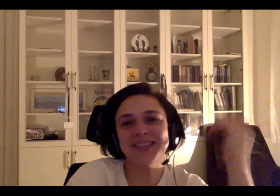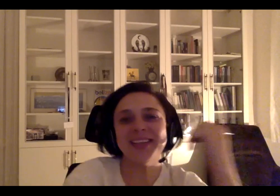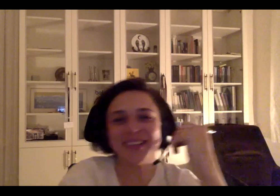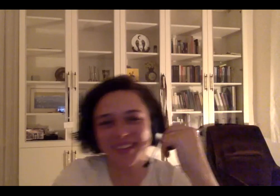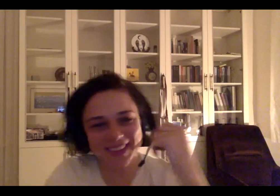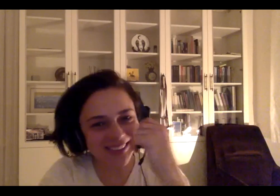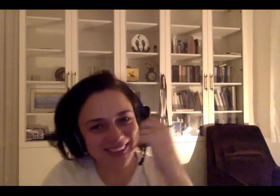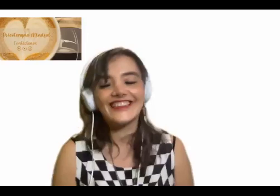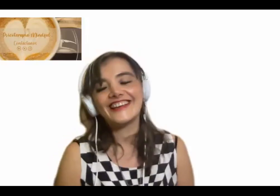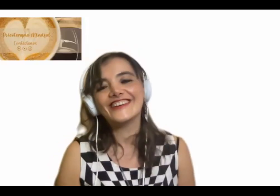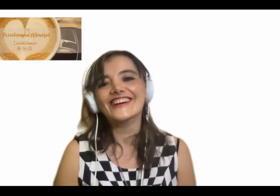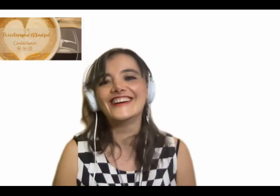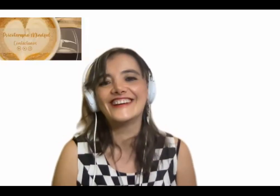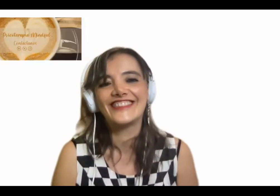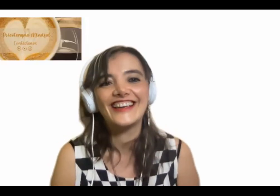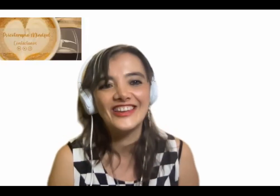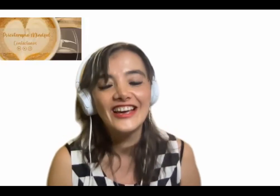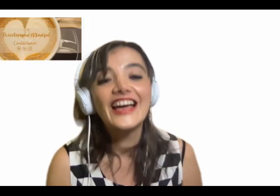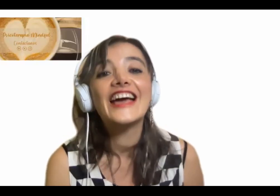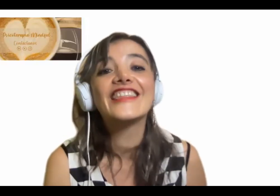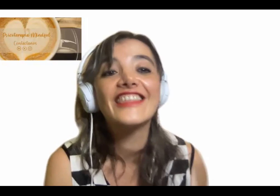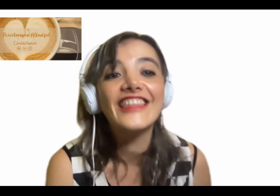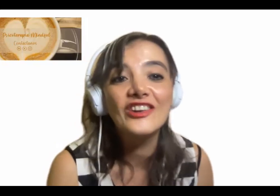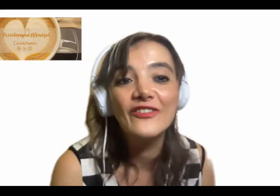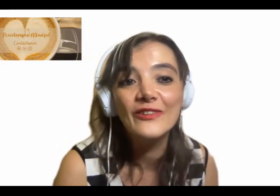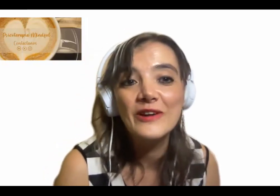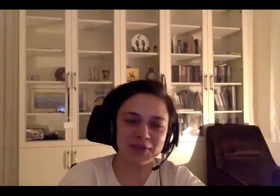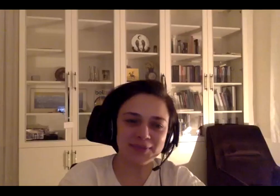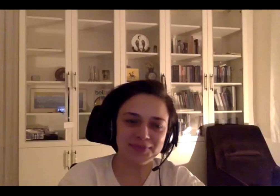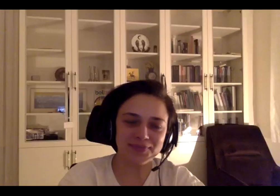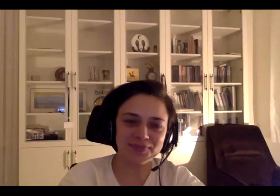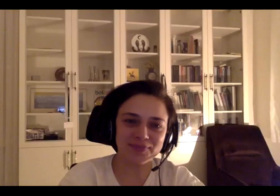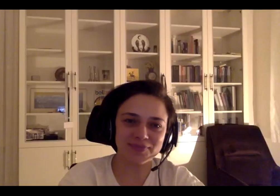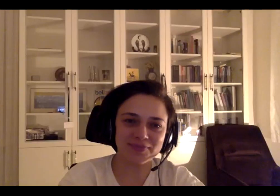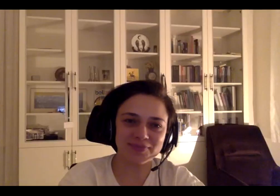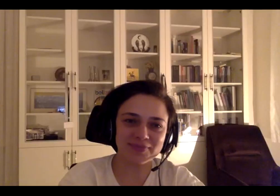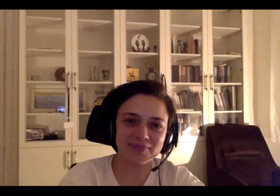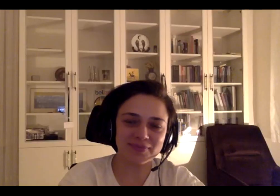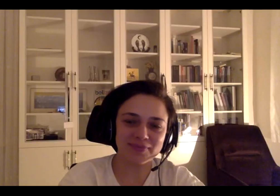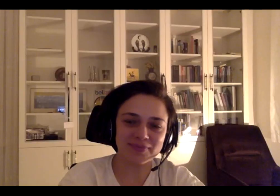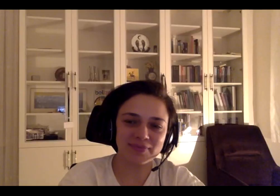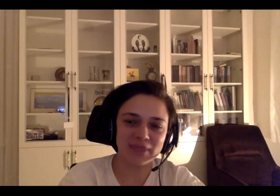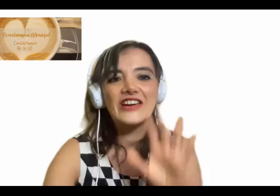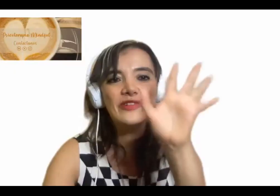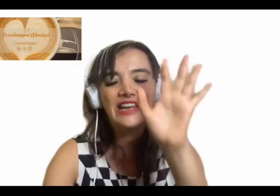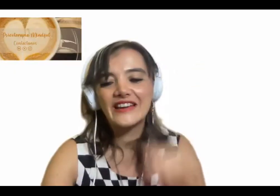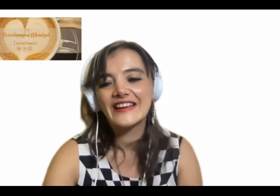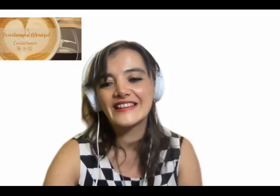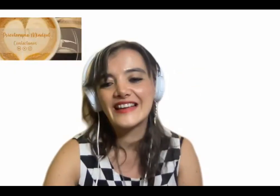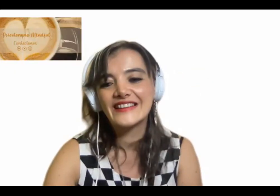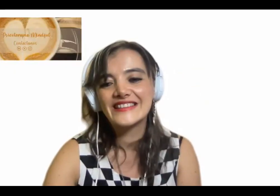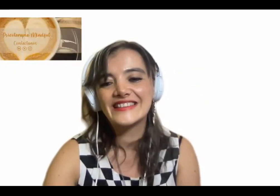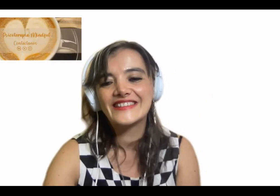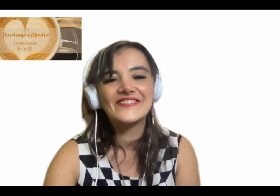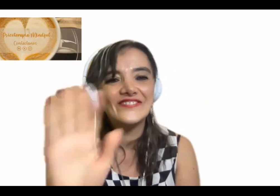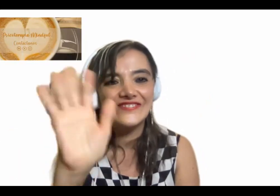done. Excellent. Thank you. Thank you so much, Flor. Thank you for reminding me, Gary. Thank you so much. Bye-bye, everyone.